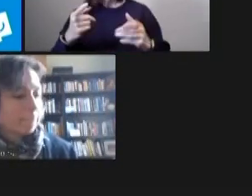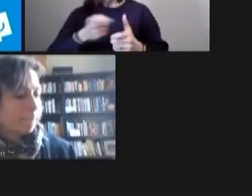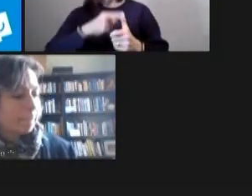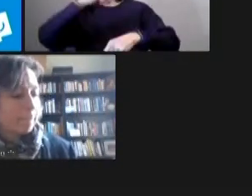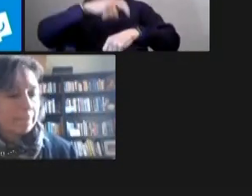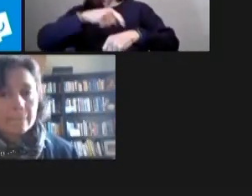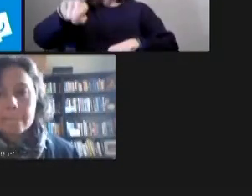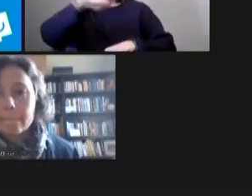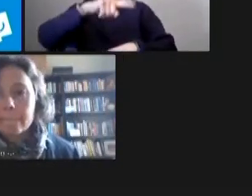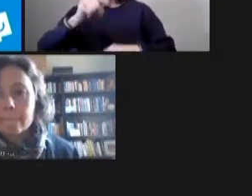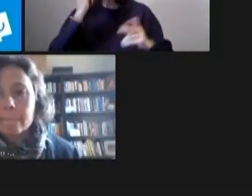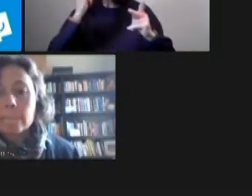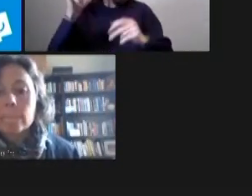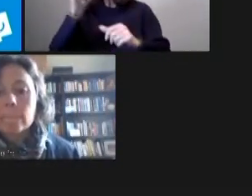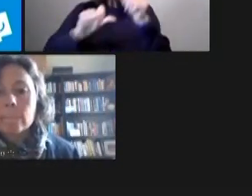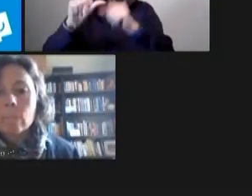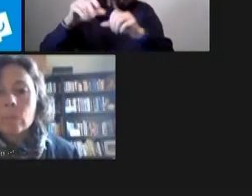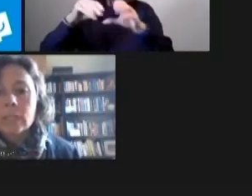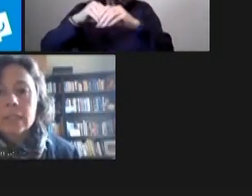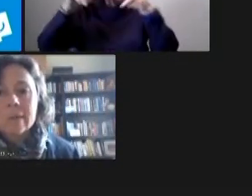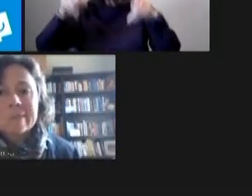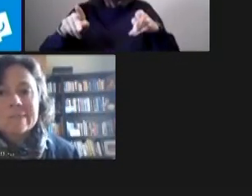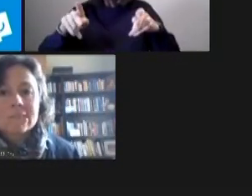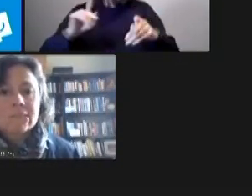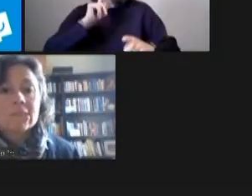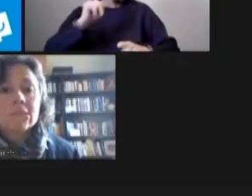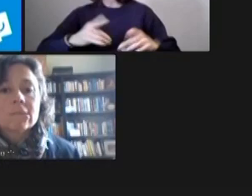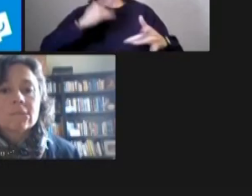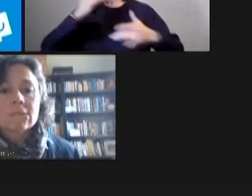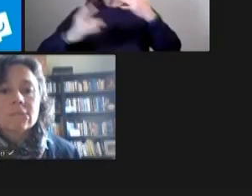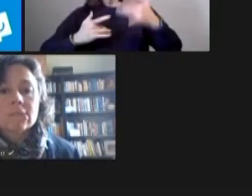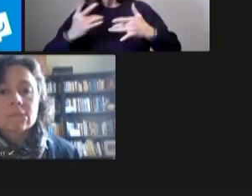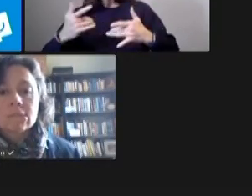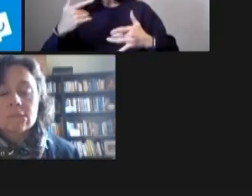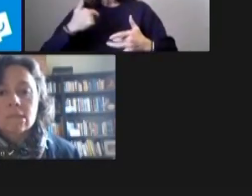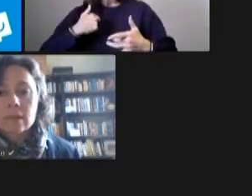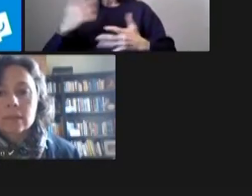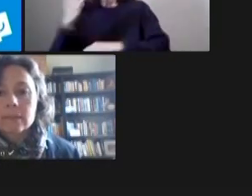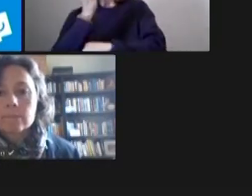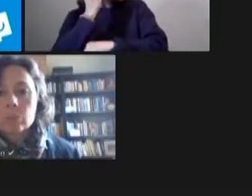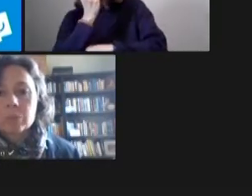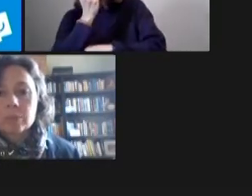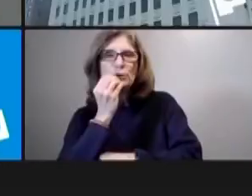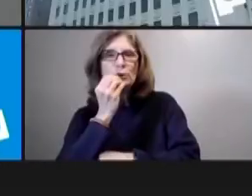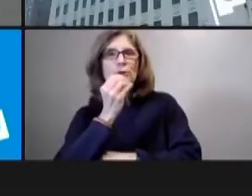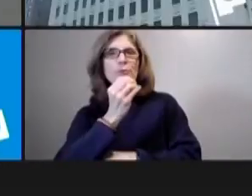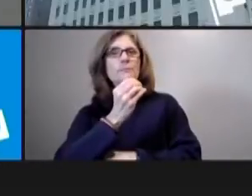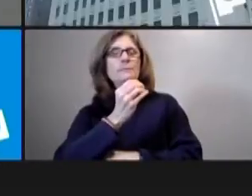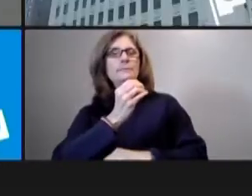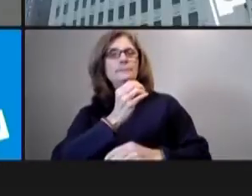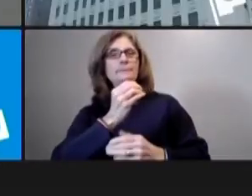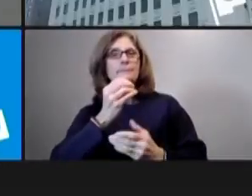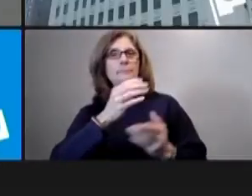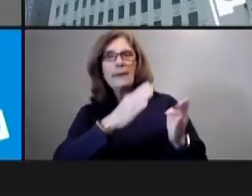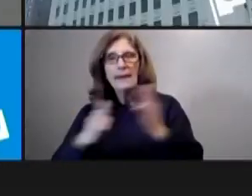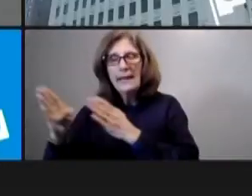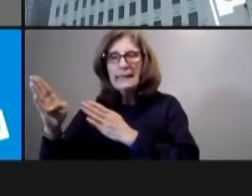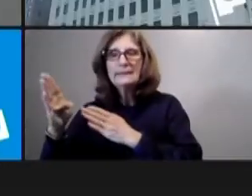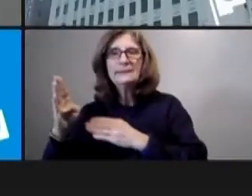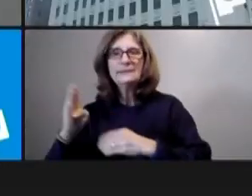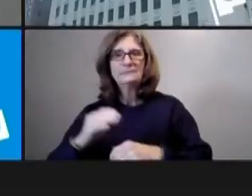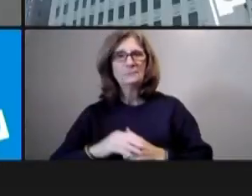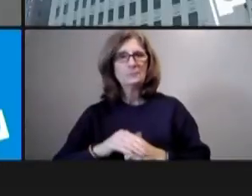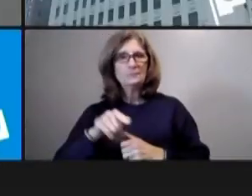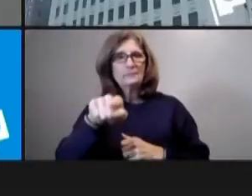are in person together, which is pretty exciting. We have a lovely lunch prepared. Carmice, everybody, if